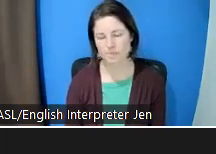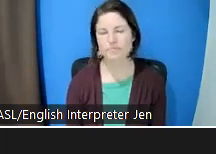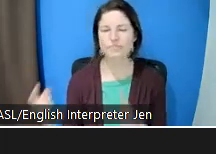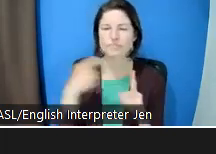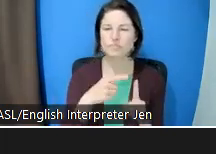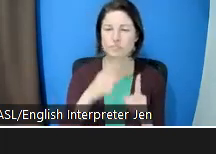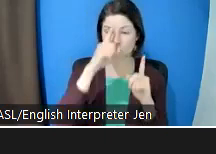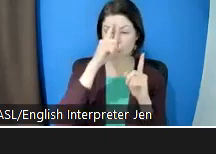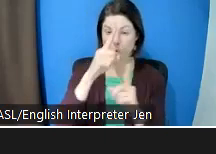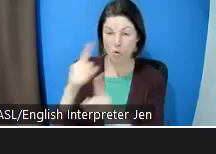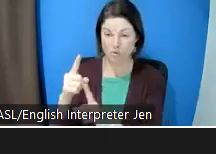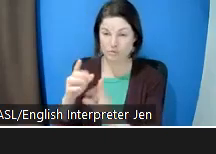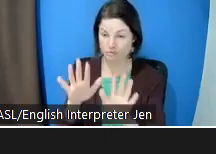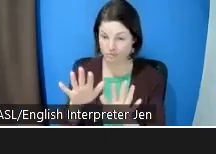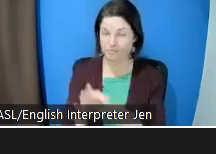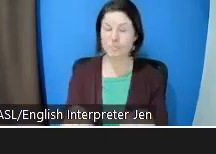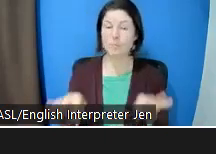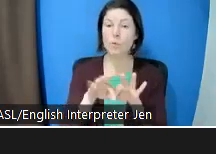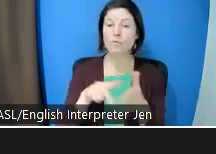objectives, they want to